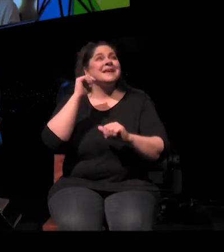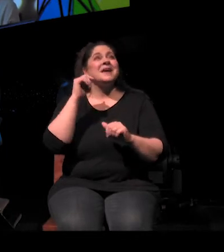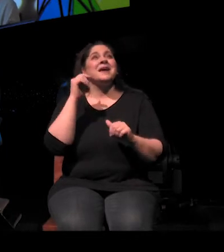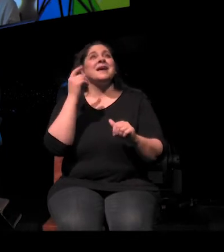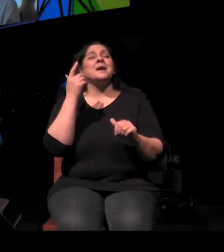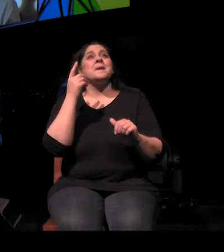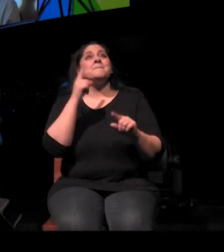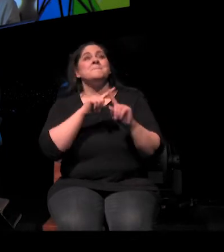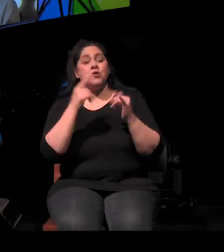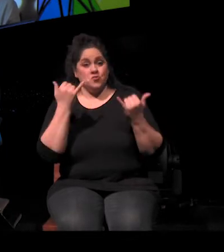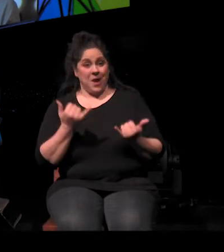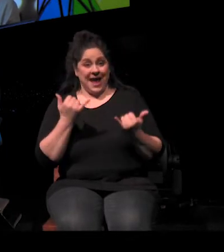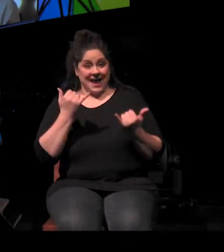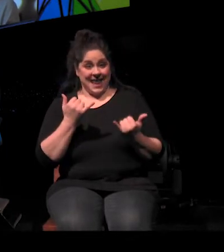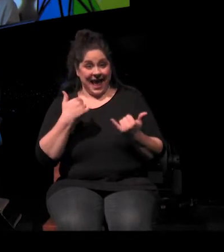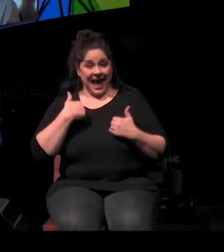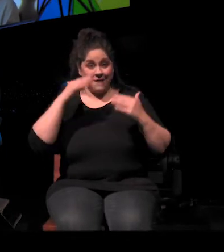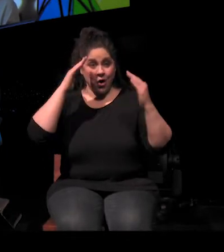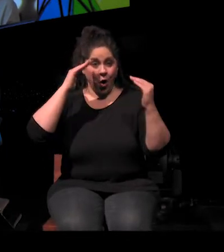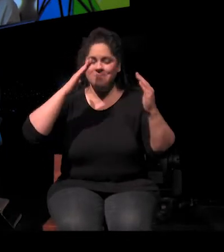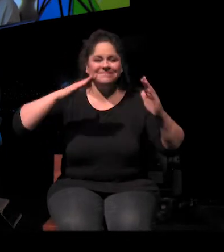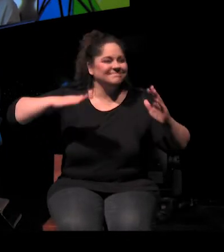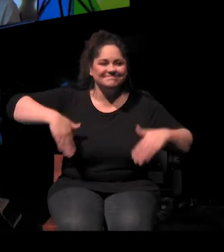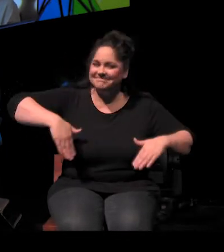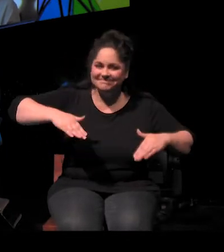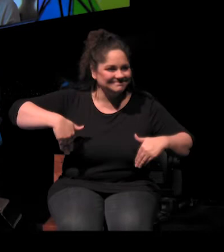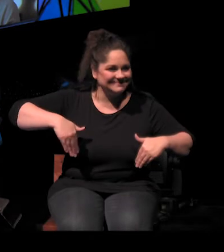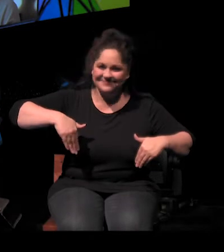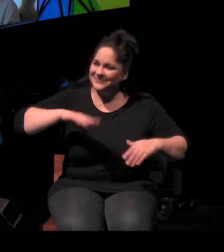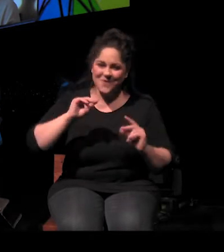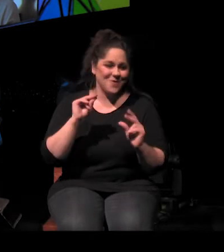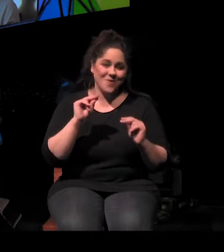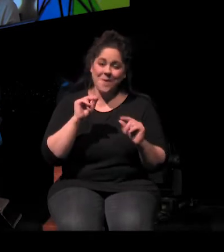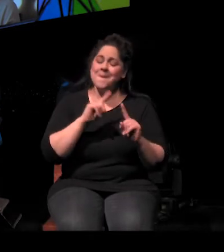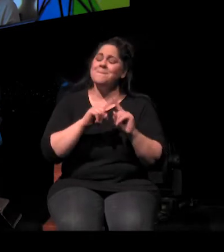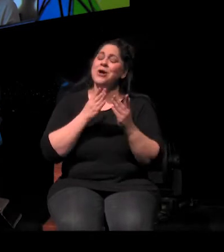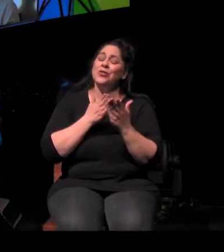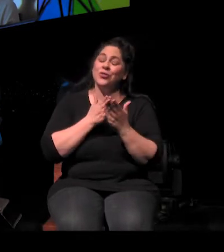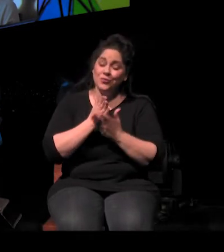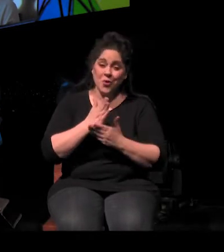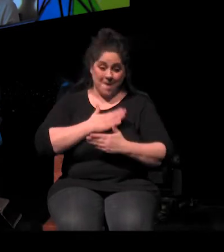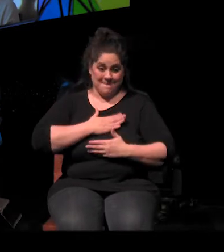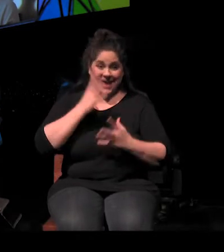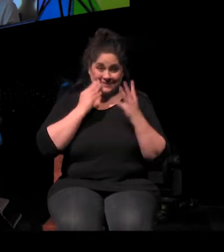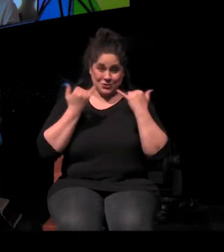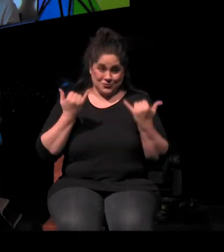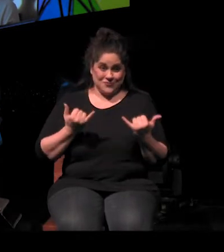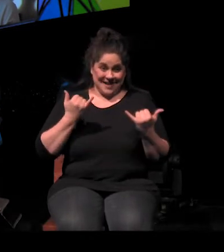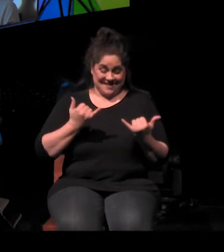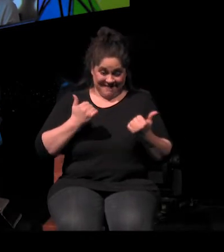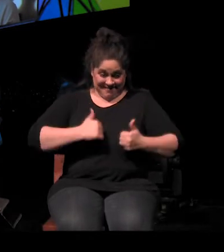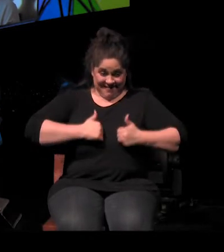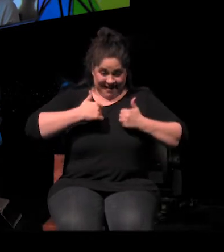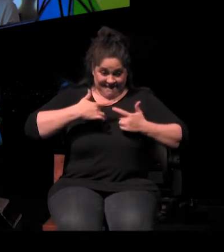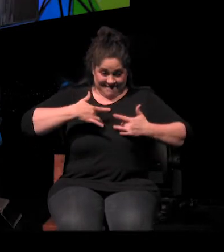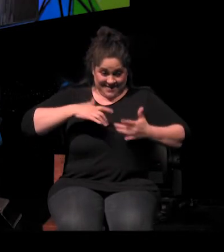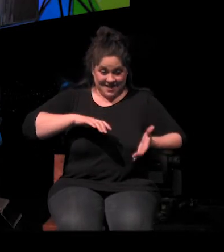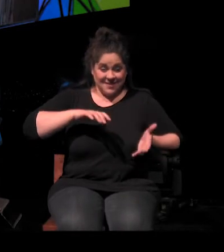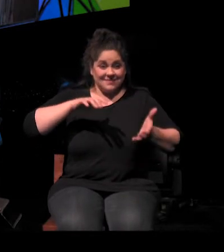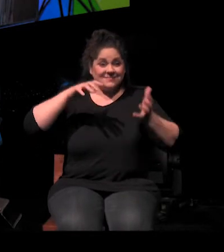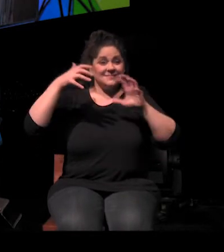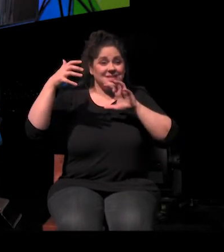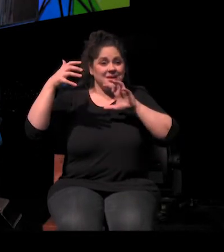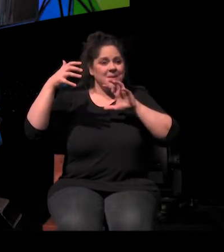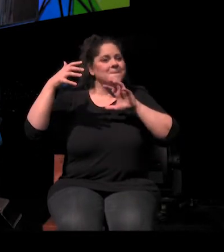appearing. But I was like, that's what you're calling us to do. In the middle of the storm, you're calling us to get back out there. And